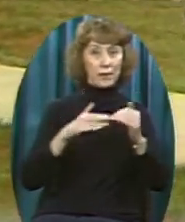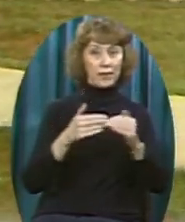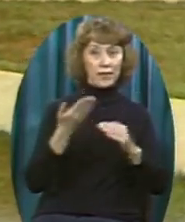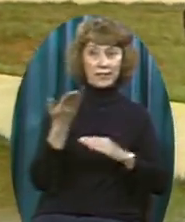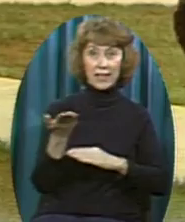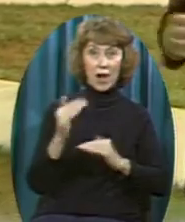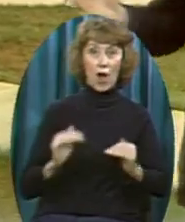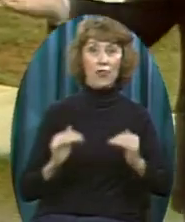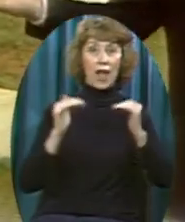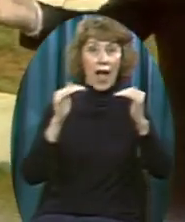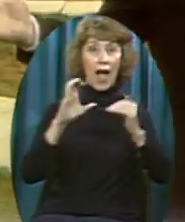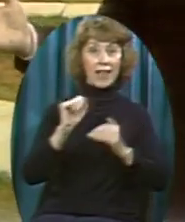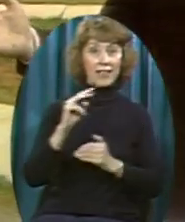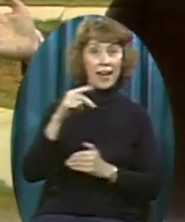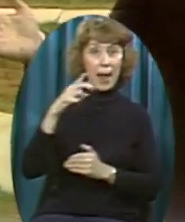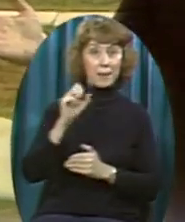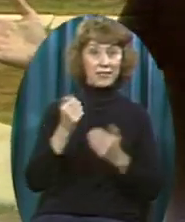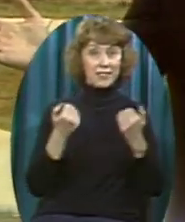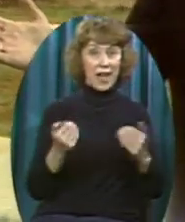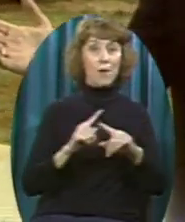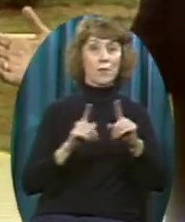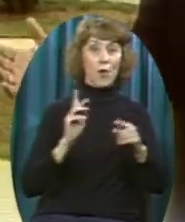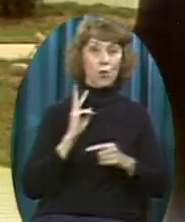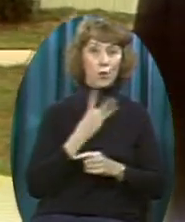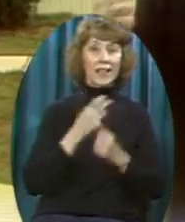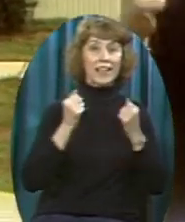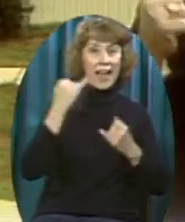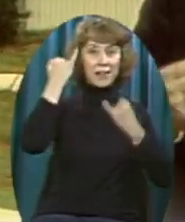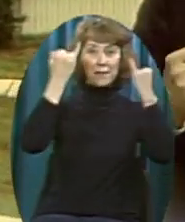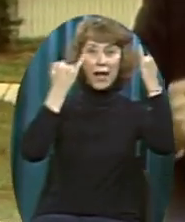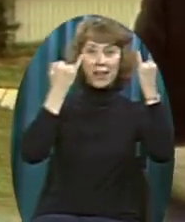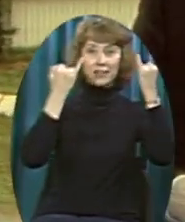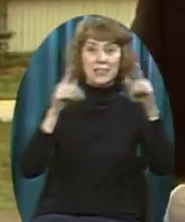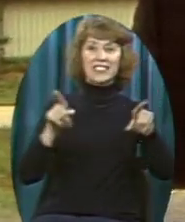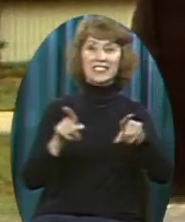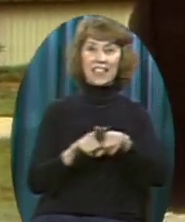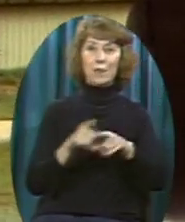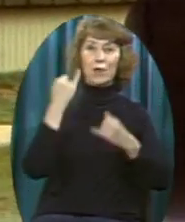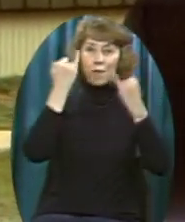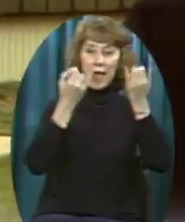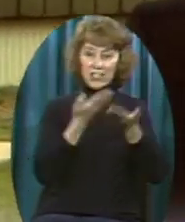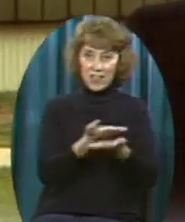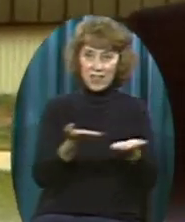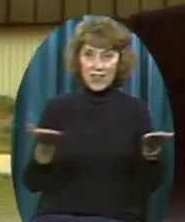see them, just like we saw these 4 years ago. Because God has promised to help us build a Christian university here.